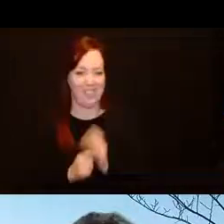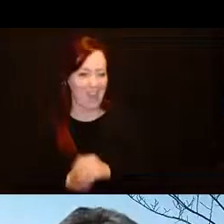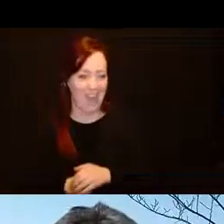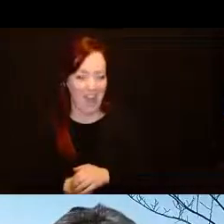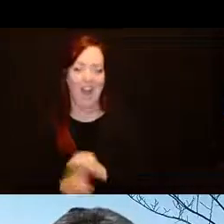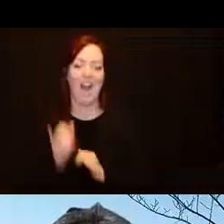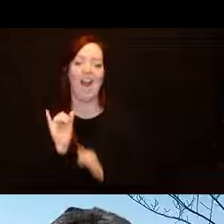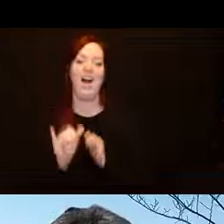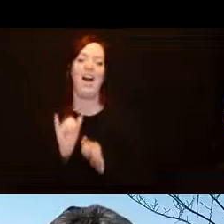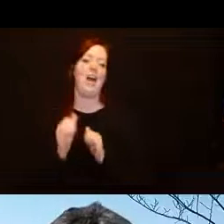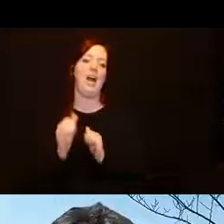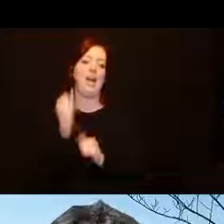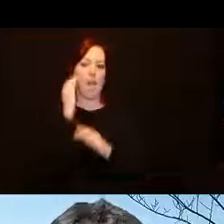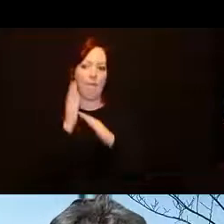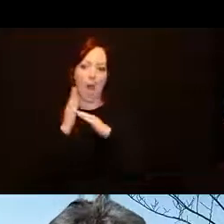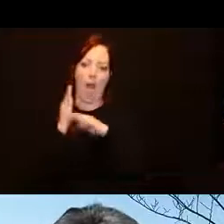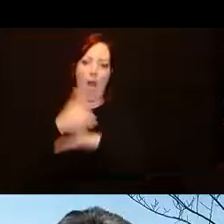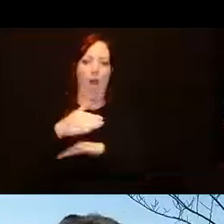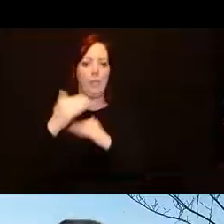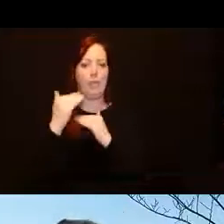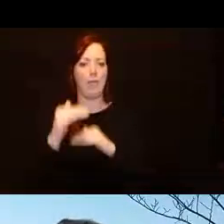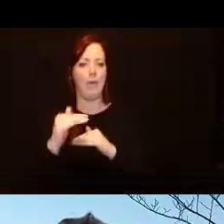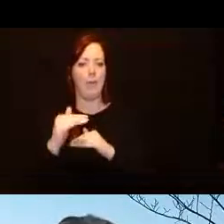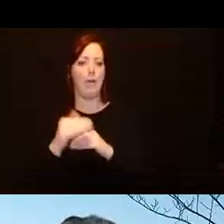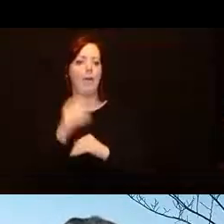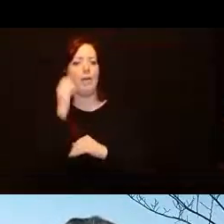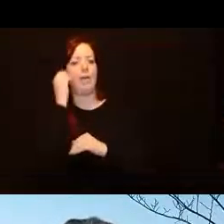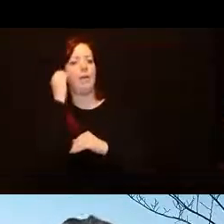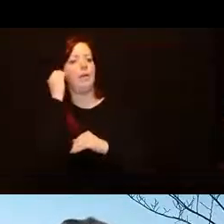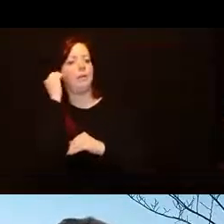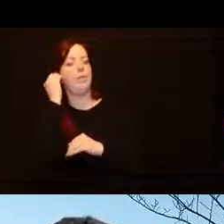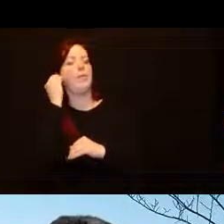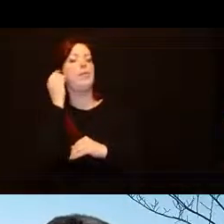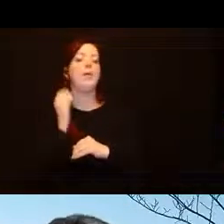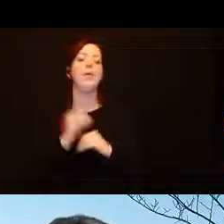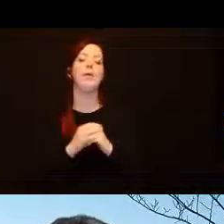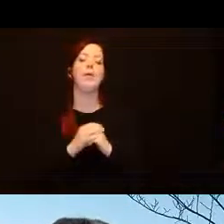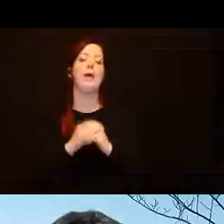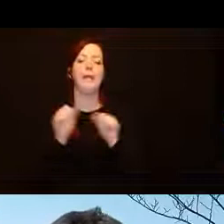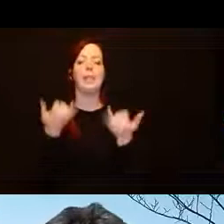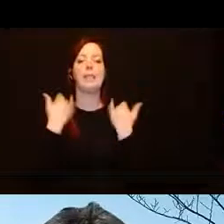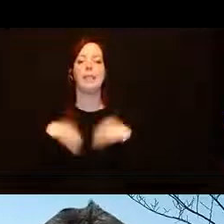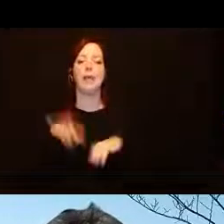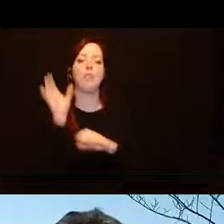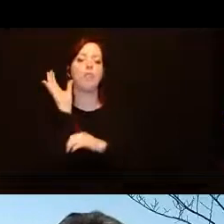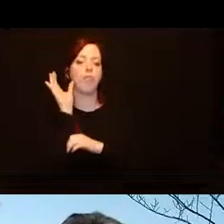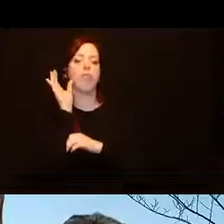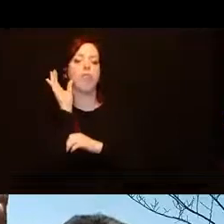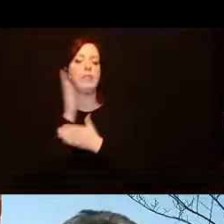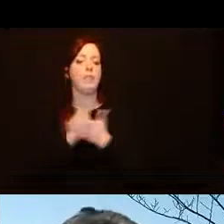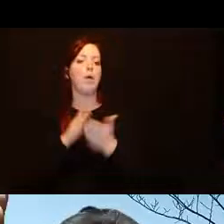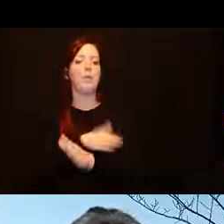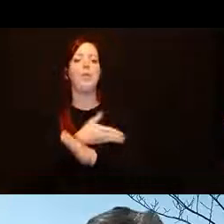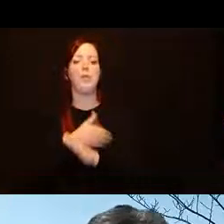limit or the sound allowance can still listen to some music, not just